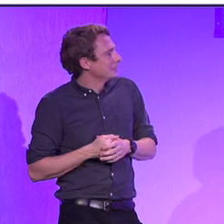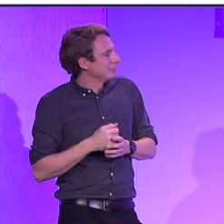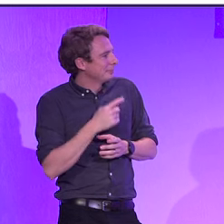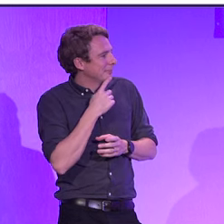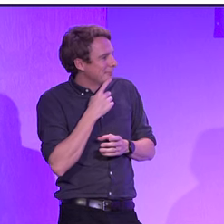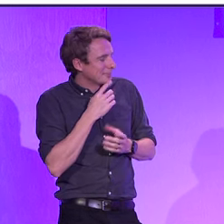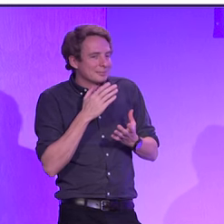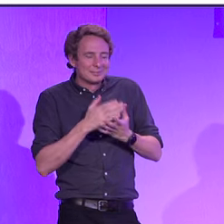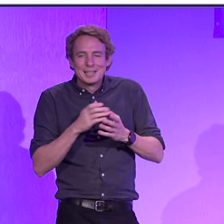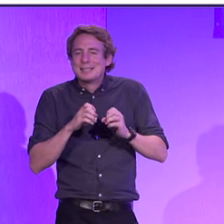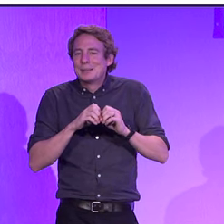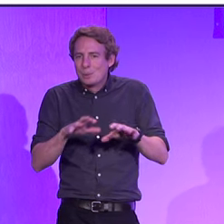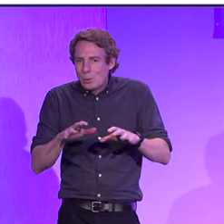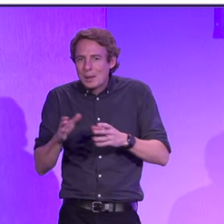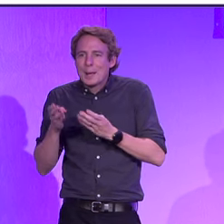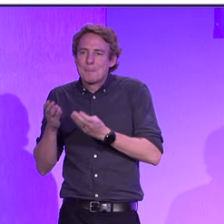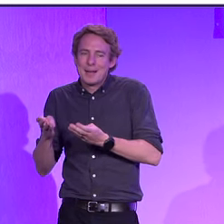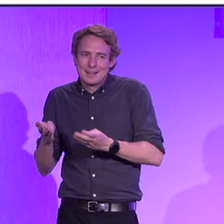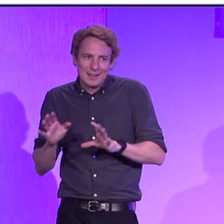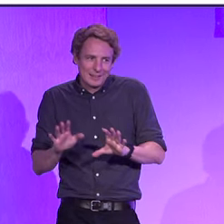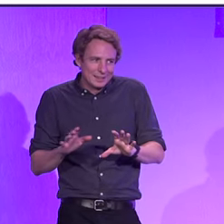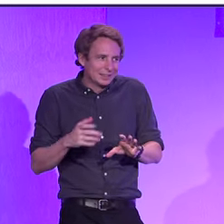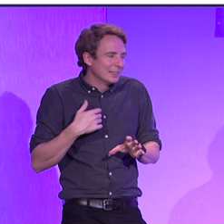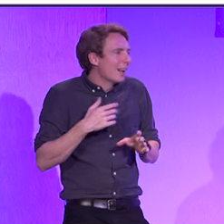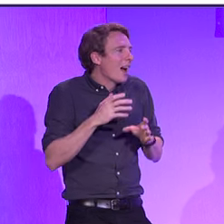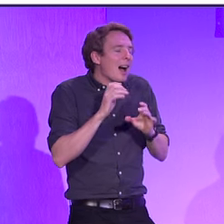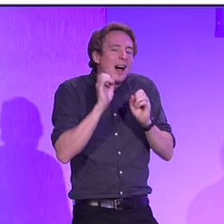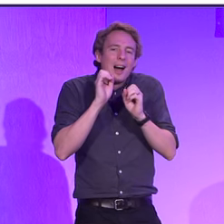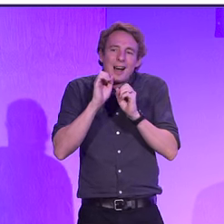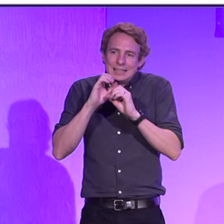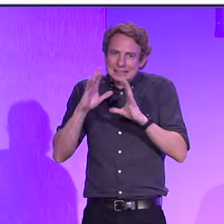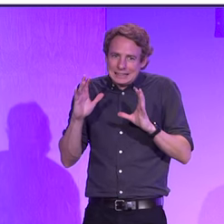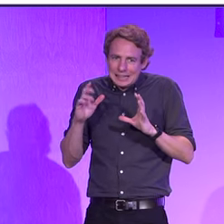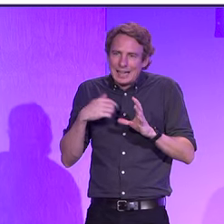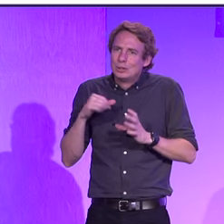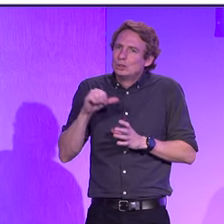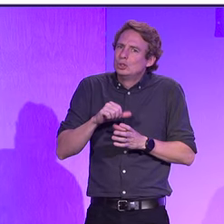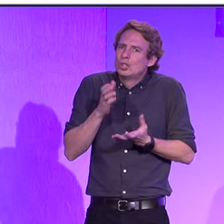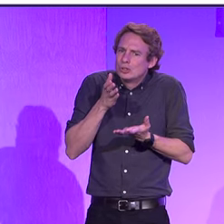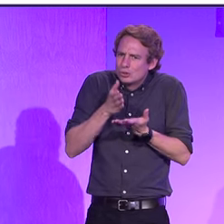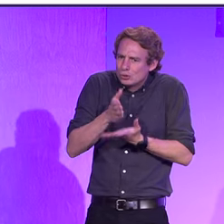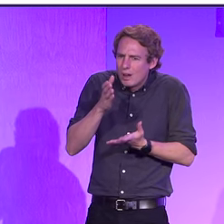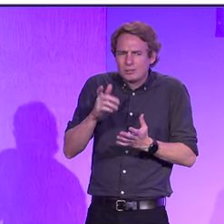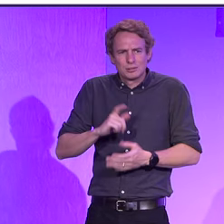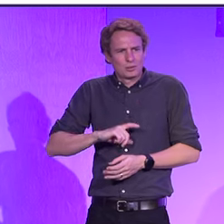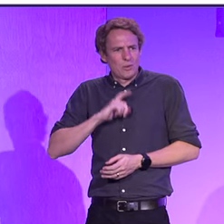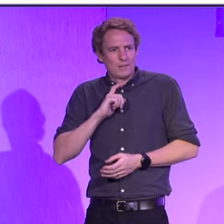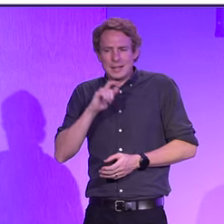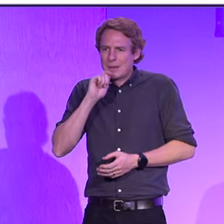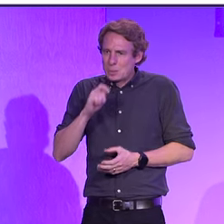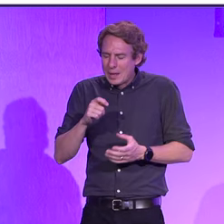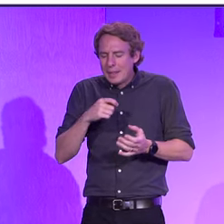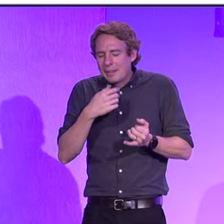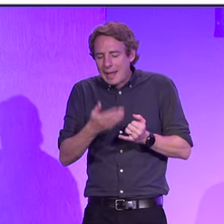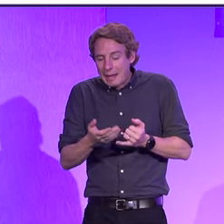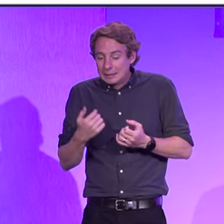deploying and baking. Ideally, our tooling is configured properly and we're able to trust with the highest confidence that things will turn out